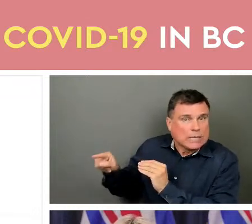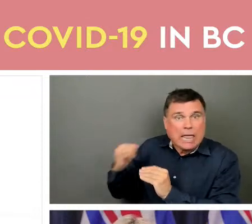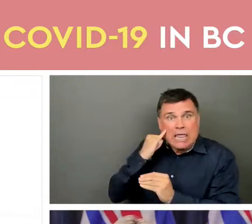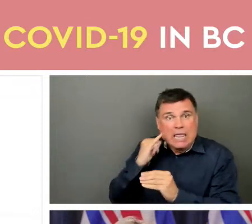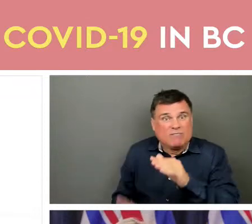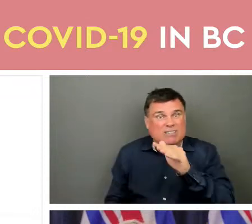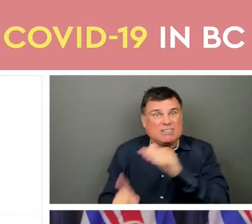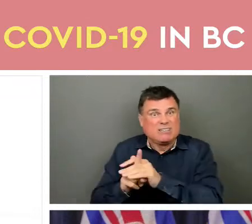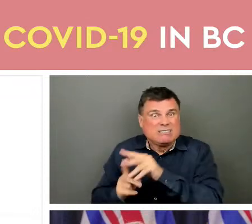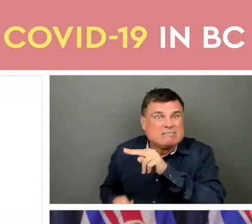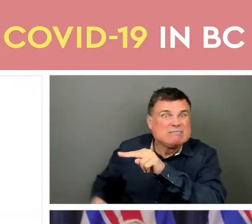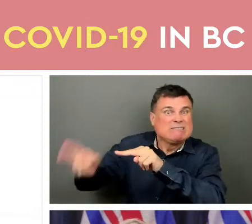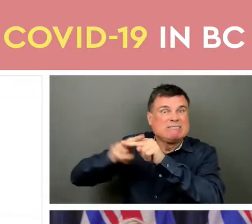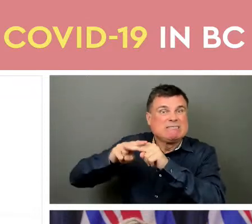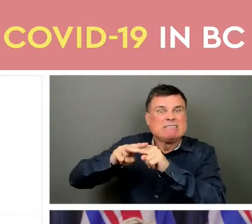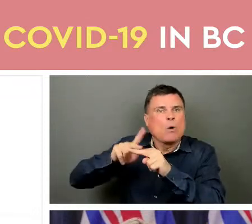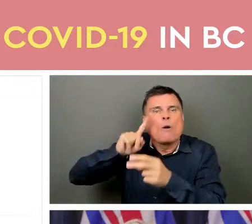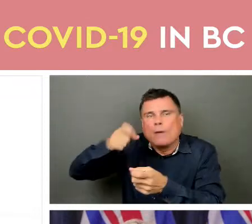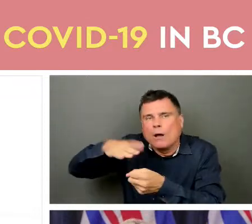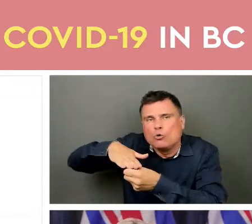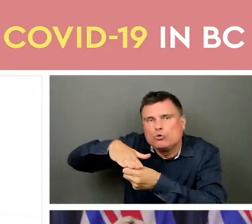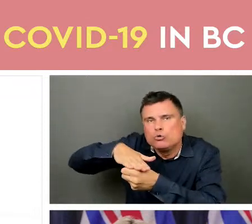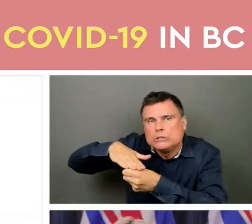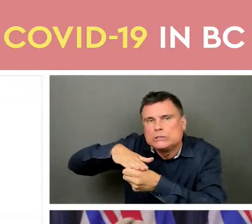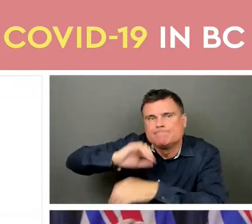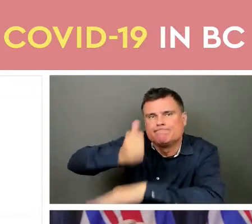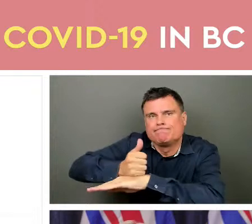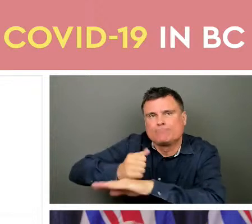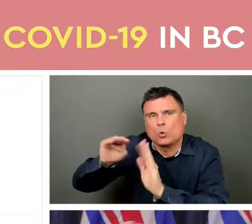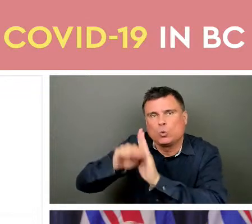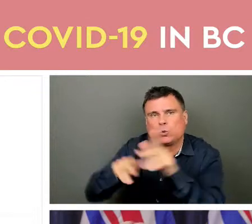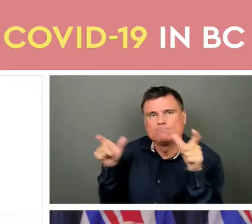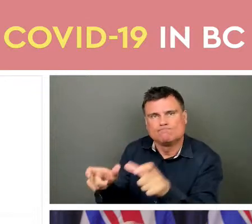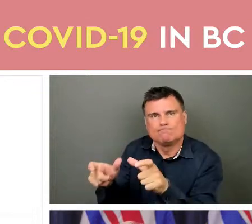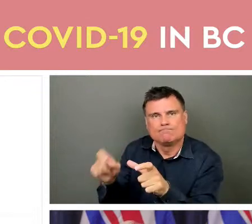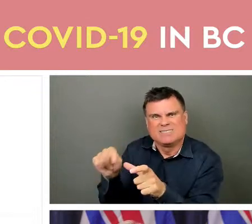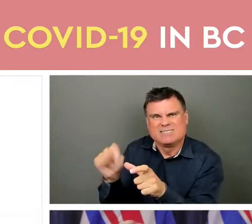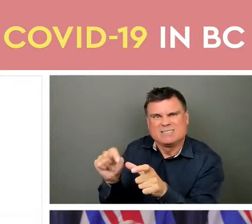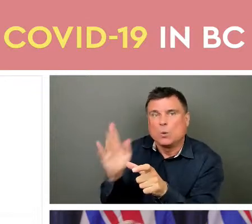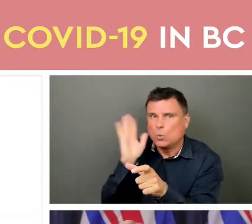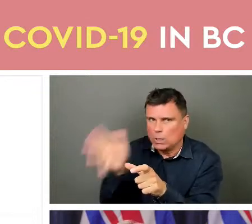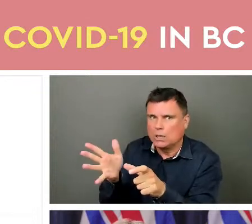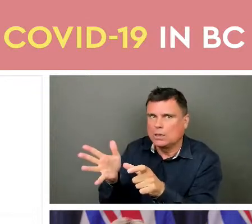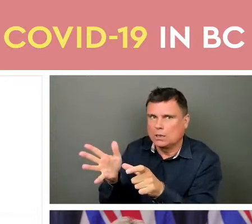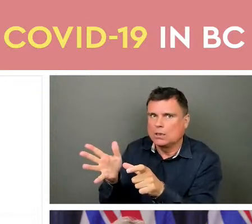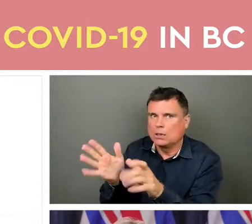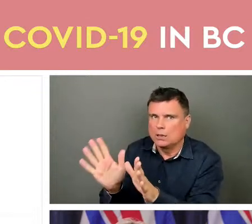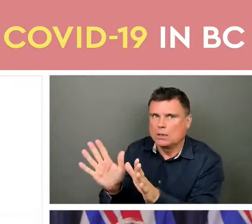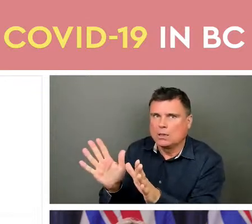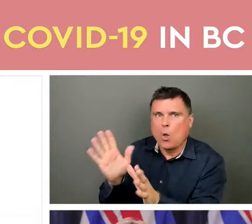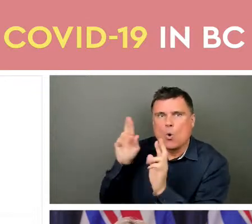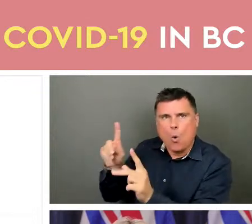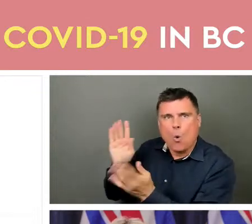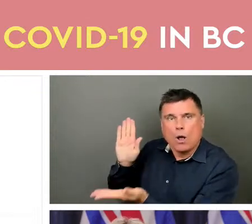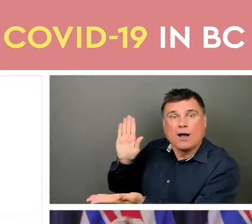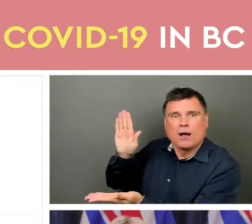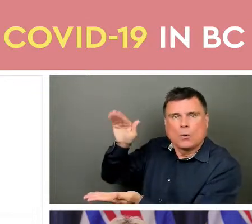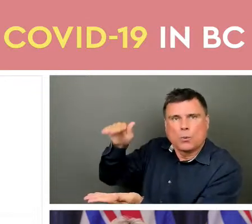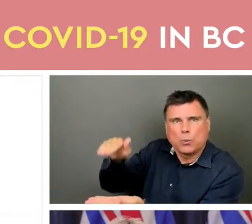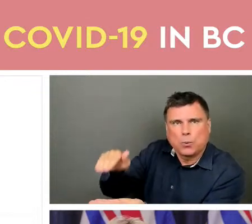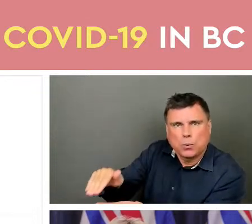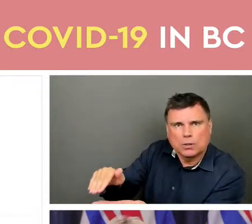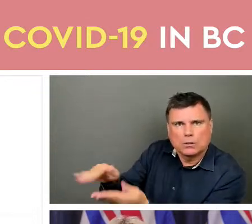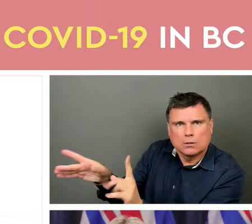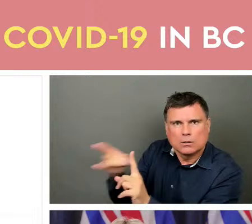try and reduce the effects both of the pandemic and of these measures across the province. We know